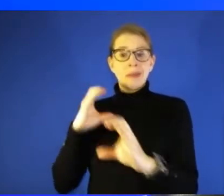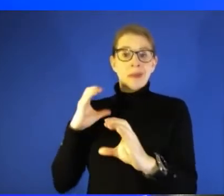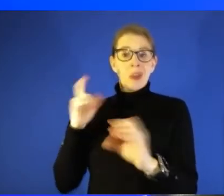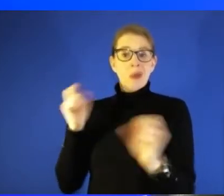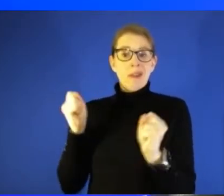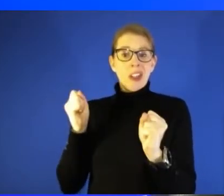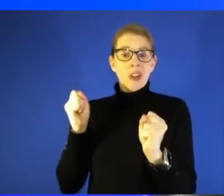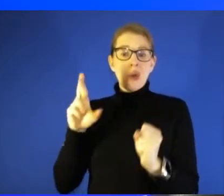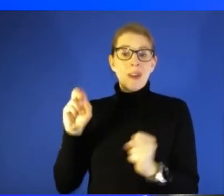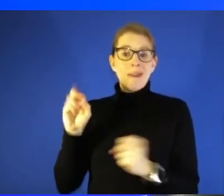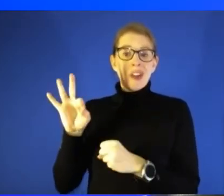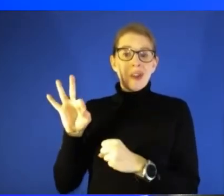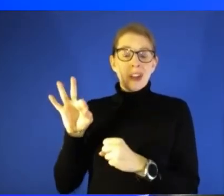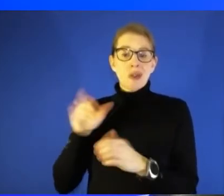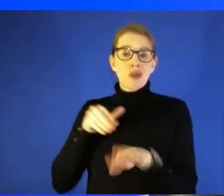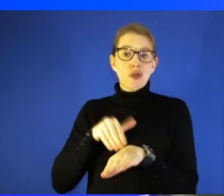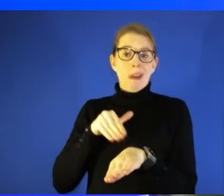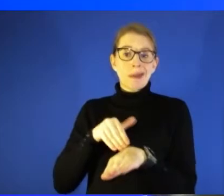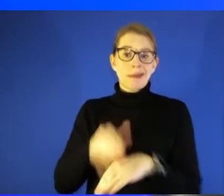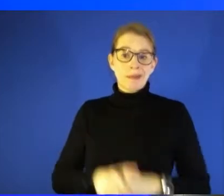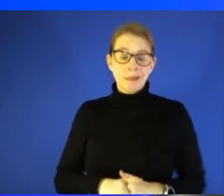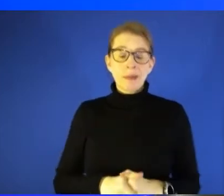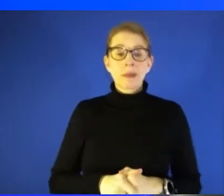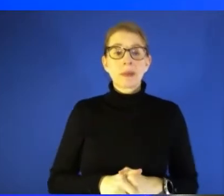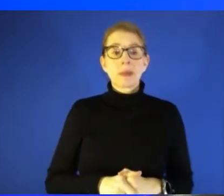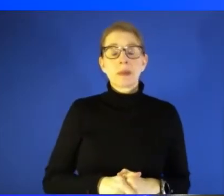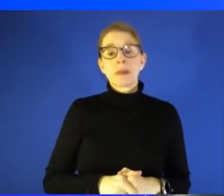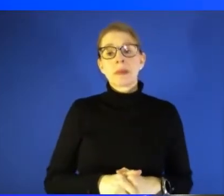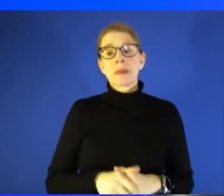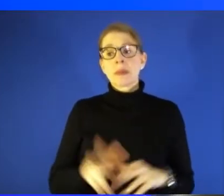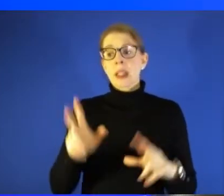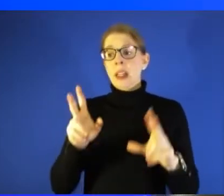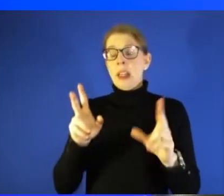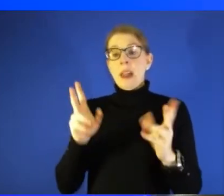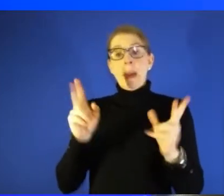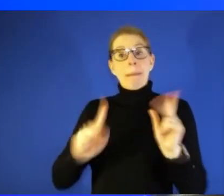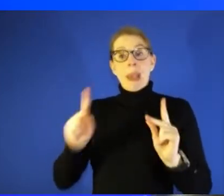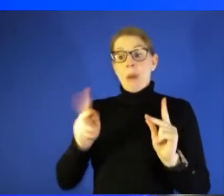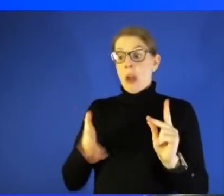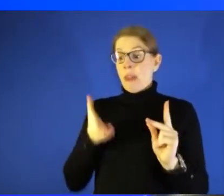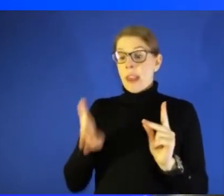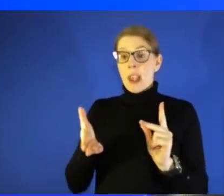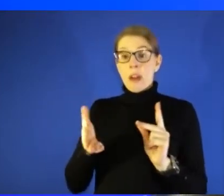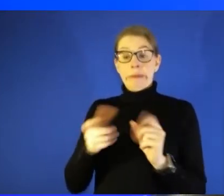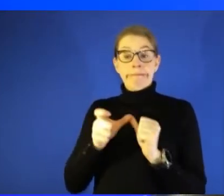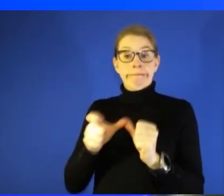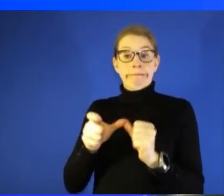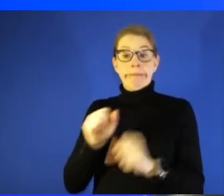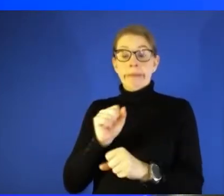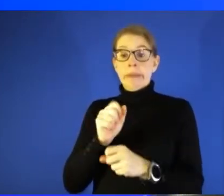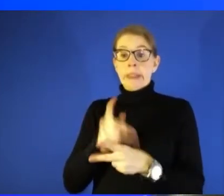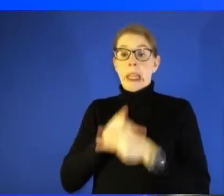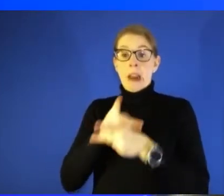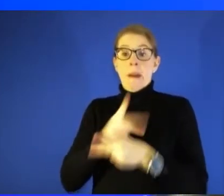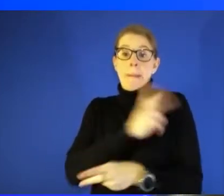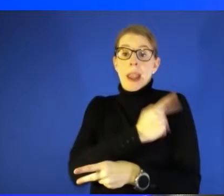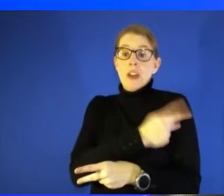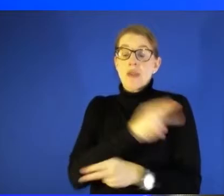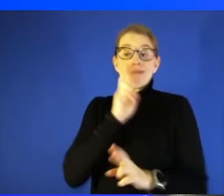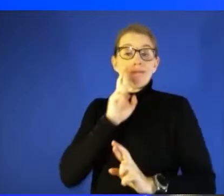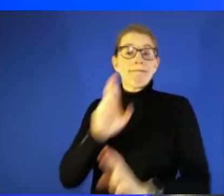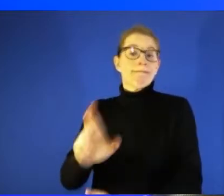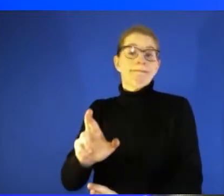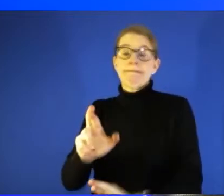there who are, as you say, continue to take care of these patients with utmost respect and help their